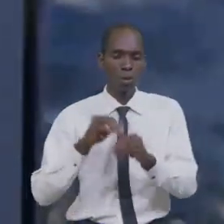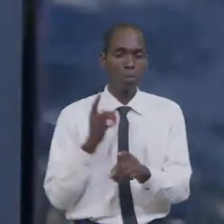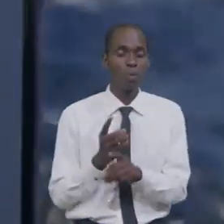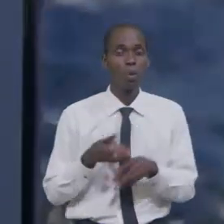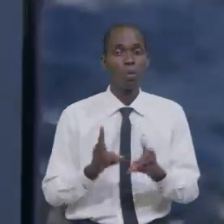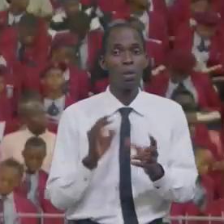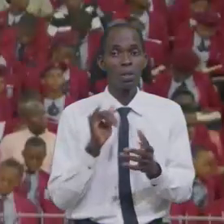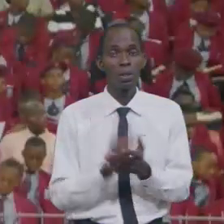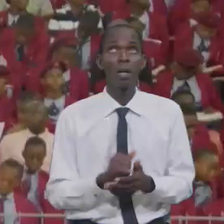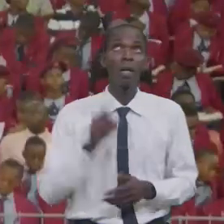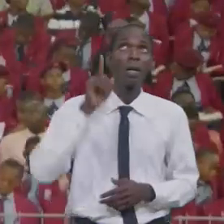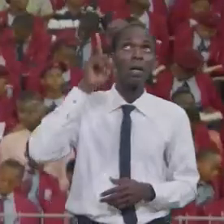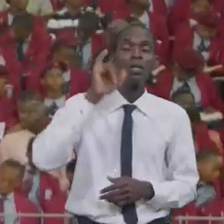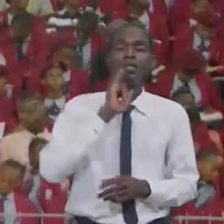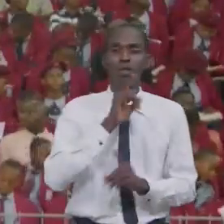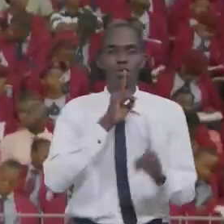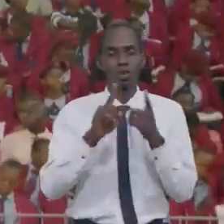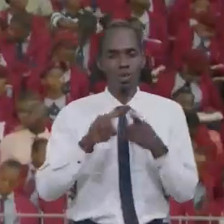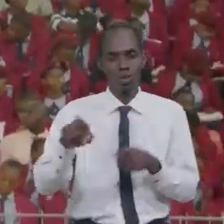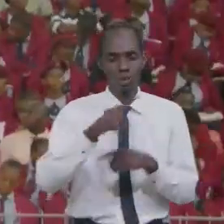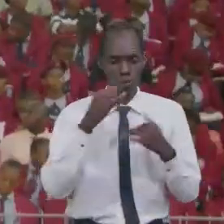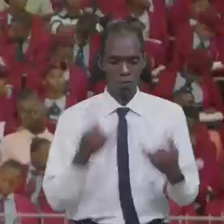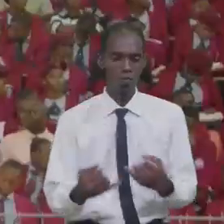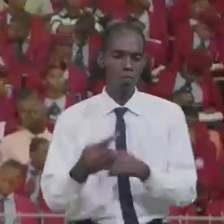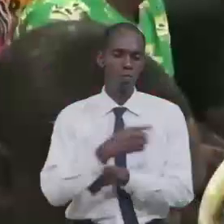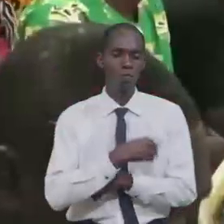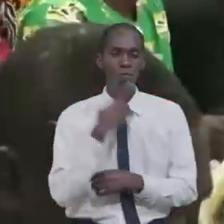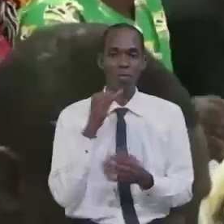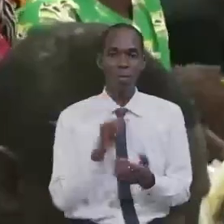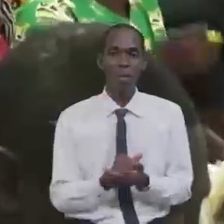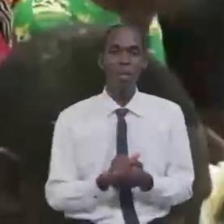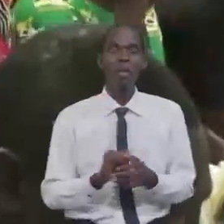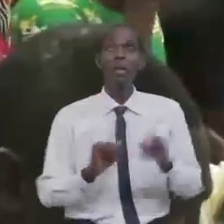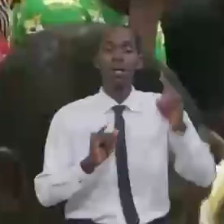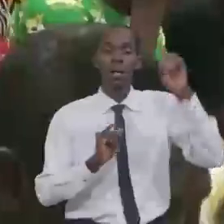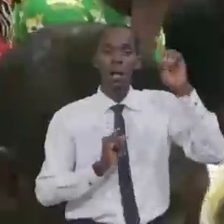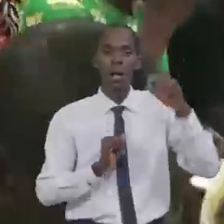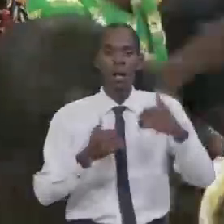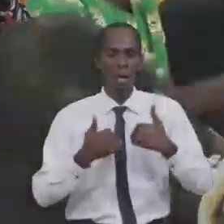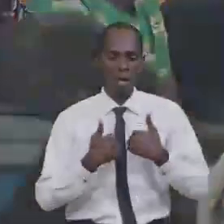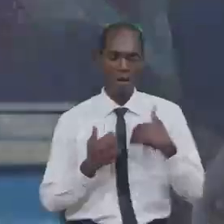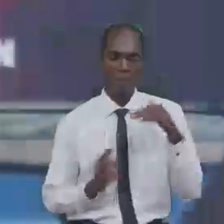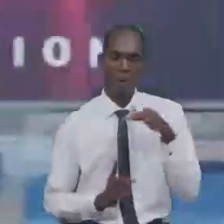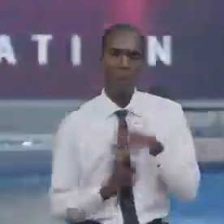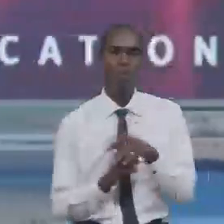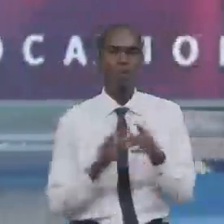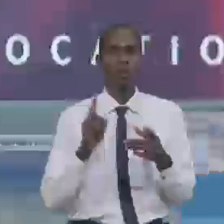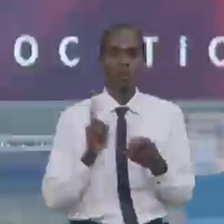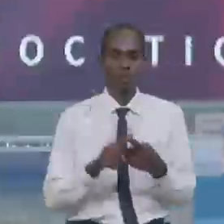is talking to you today. And he said, I have appeared unto